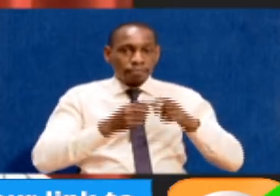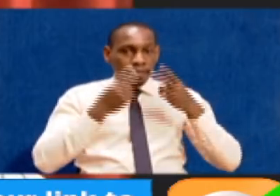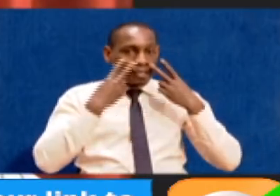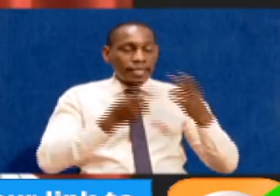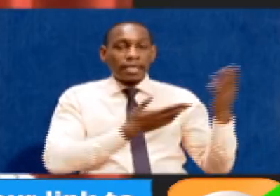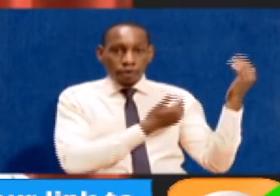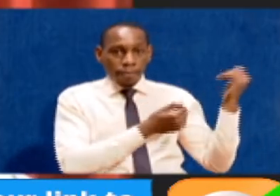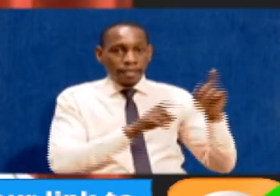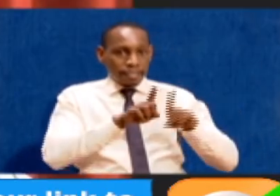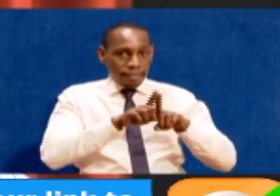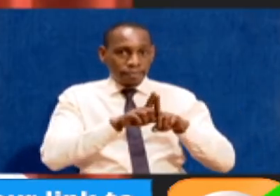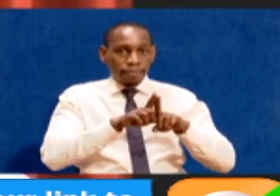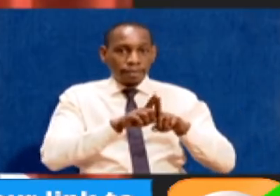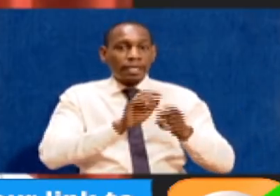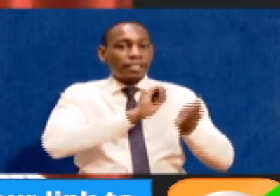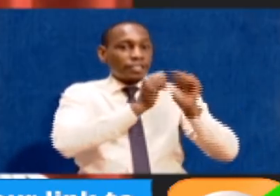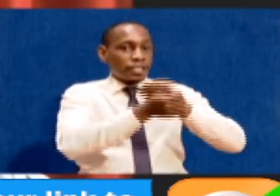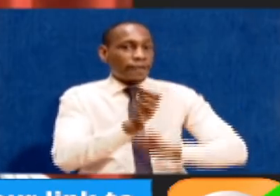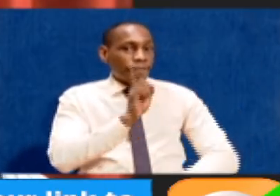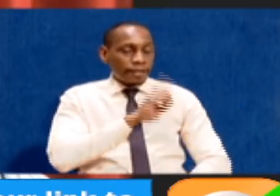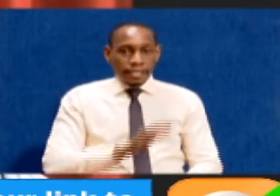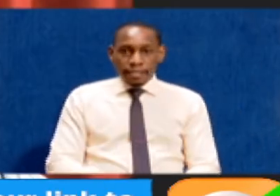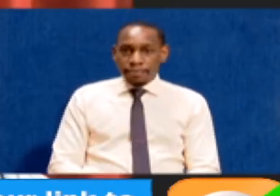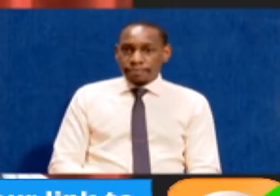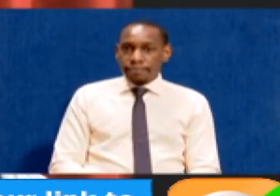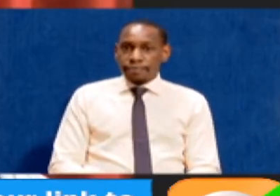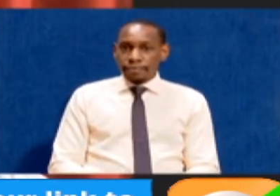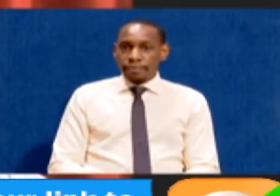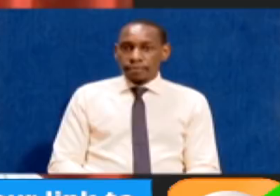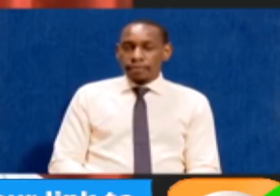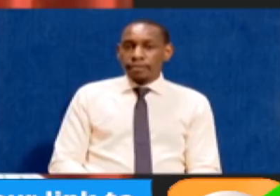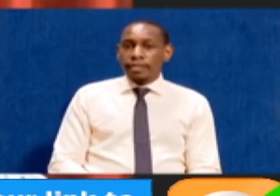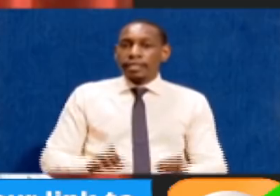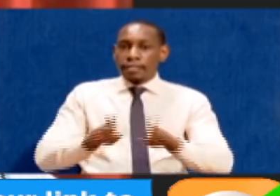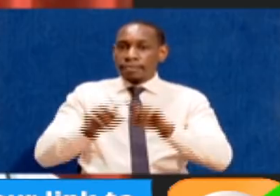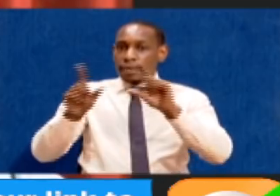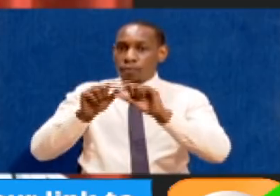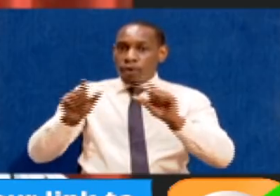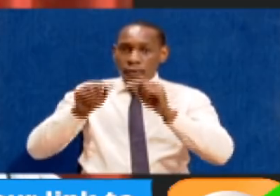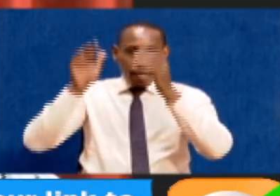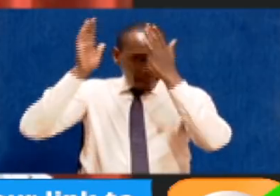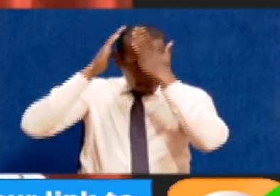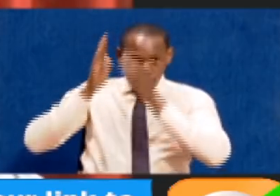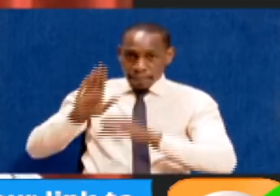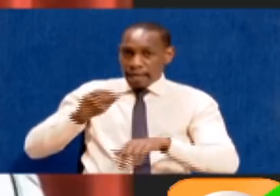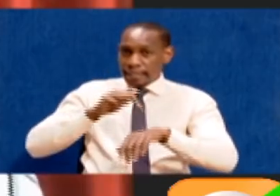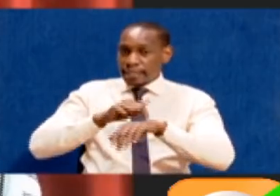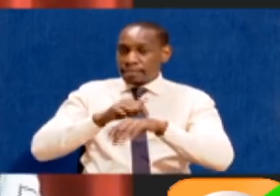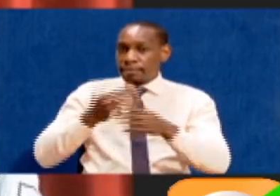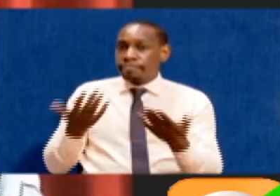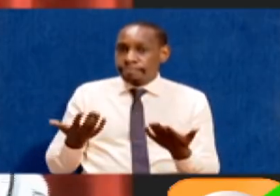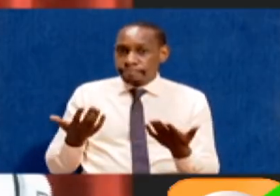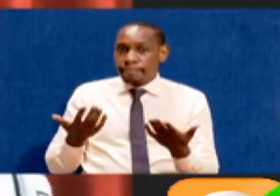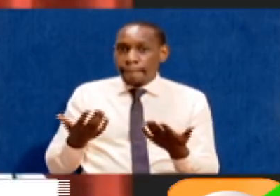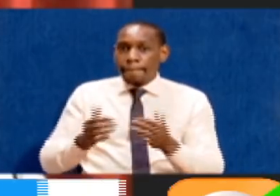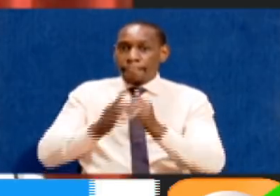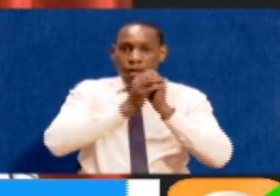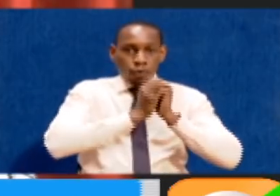light in it, and it has changed. Now, when it comes, like Bishop Oginde says,